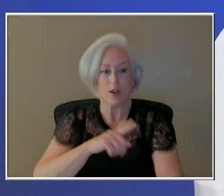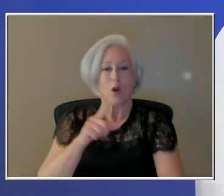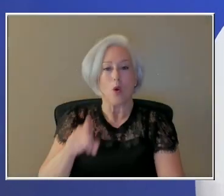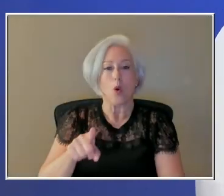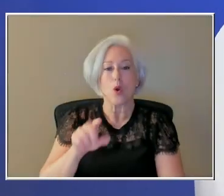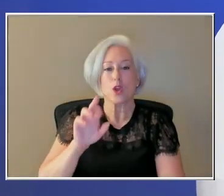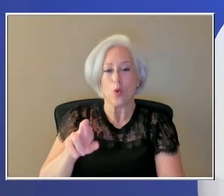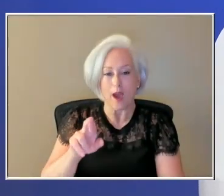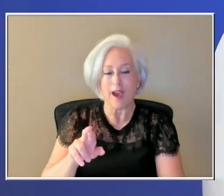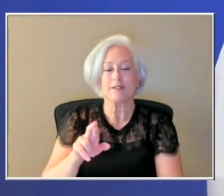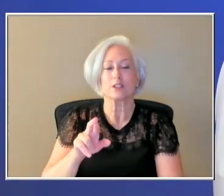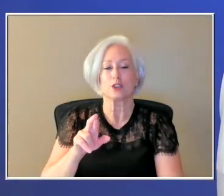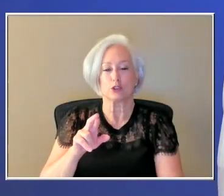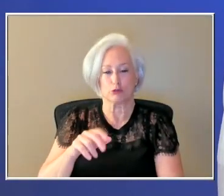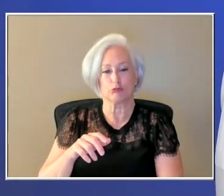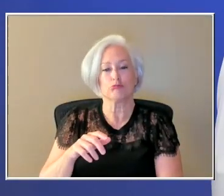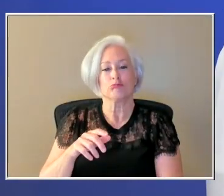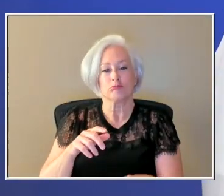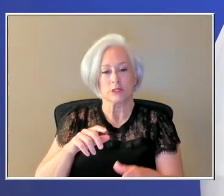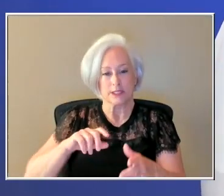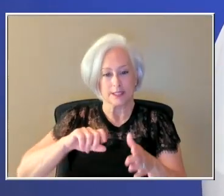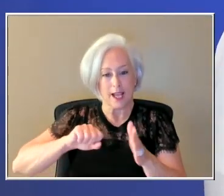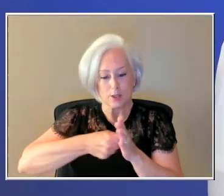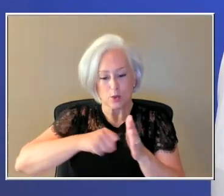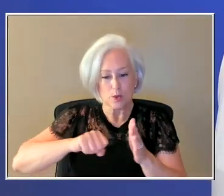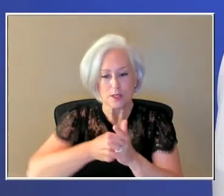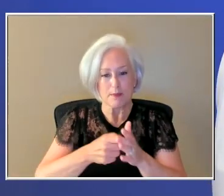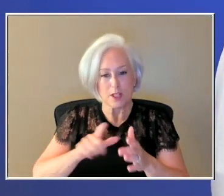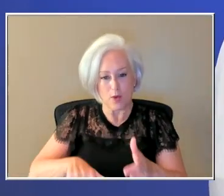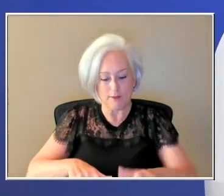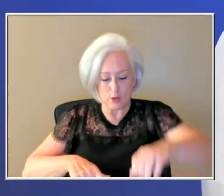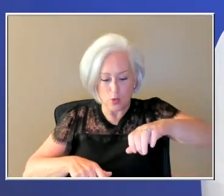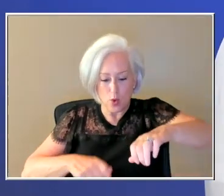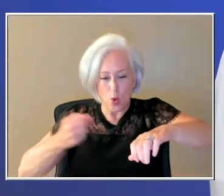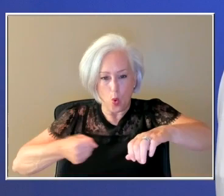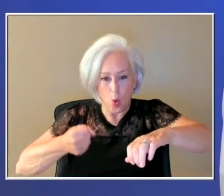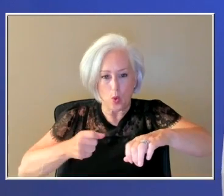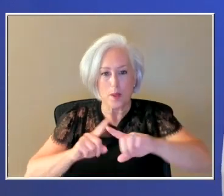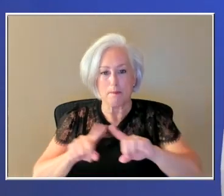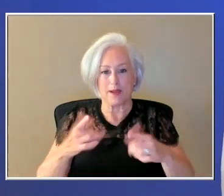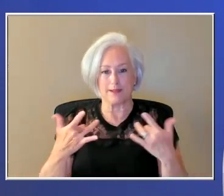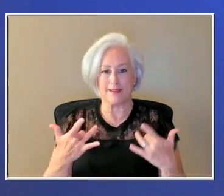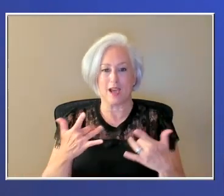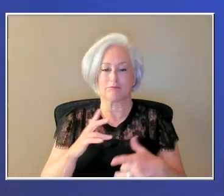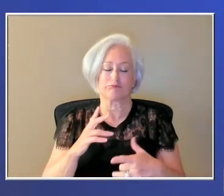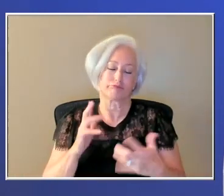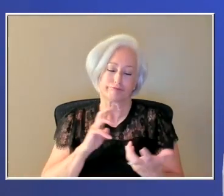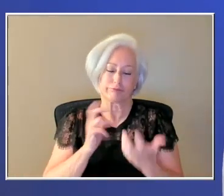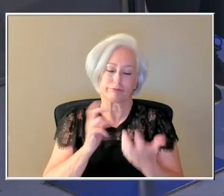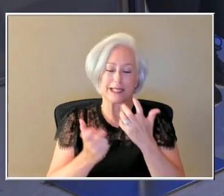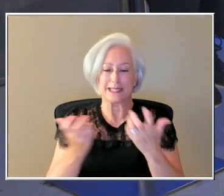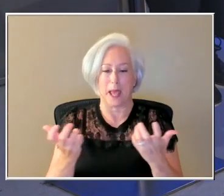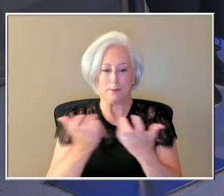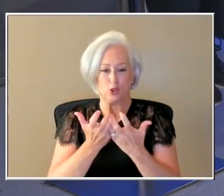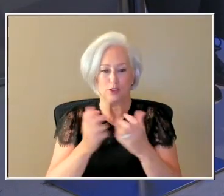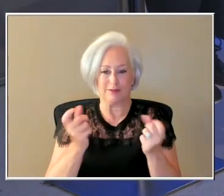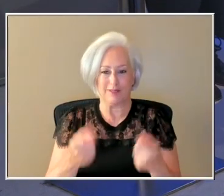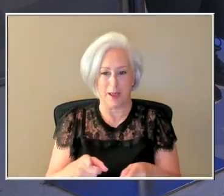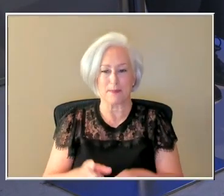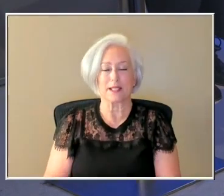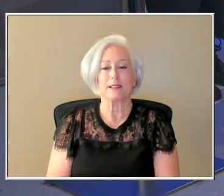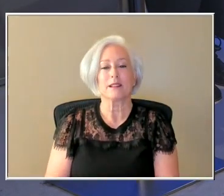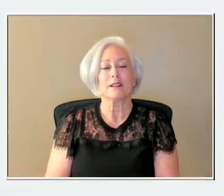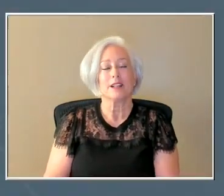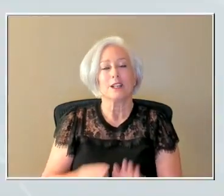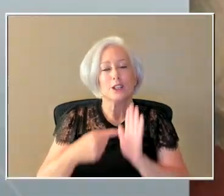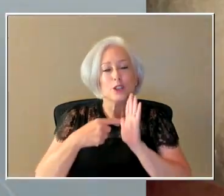But nowadays, it's just, I mean, it's become second nature, you know? You've adapted. Right. And you shared a photo of the scar after this surgery. I think